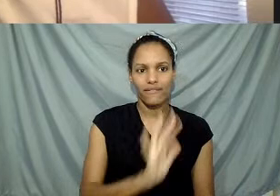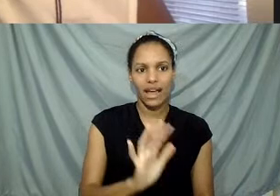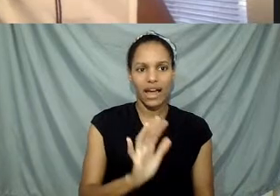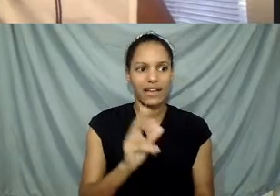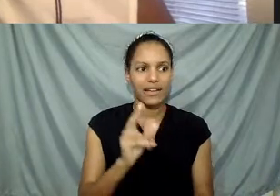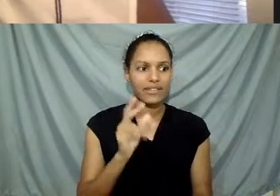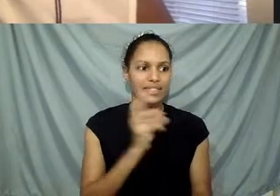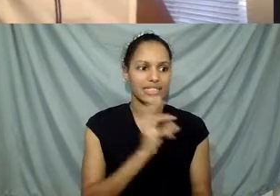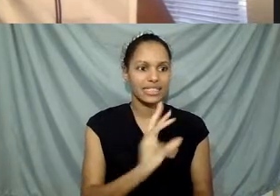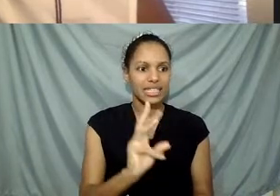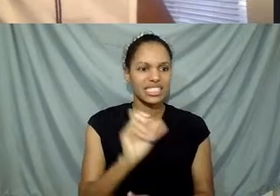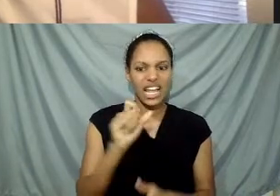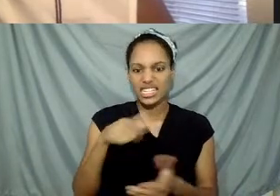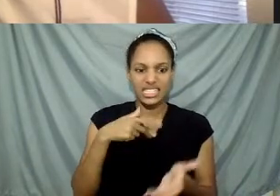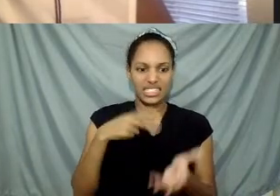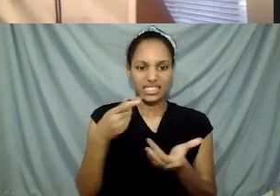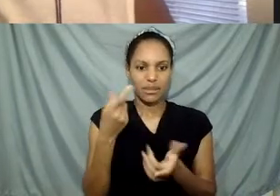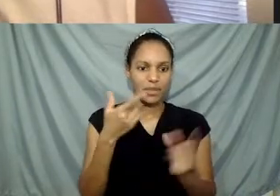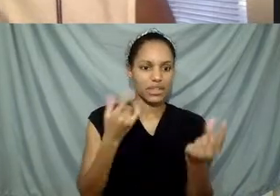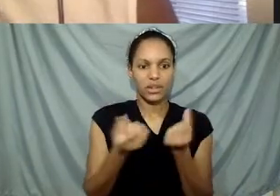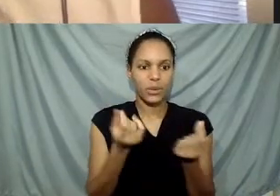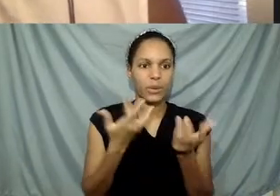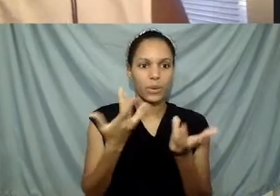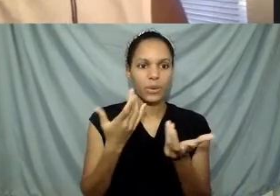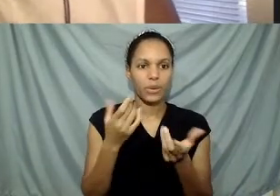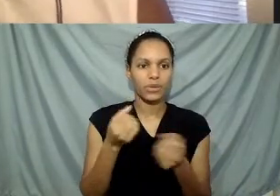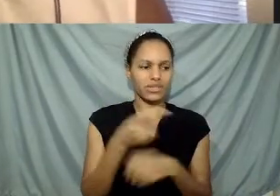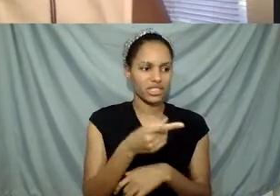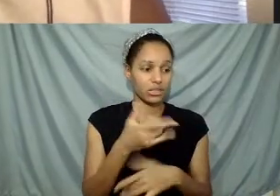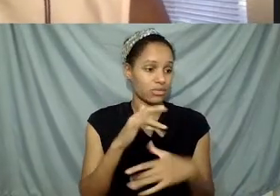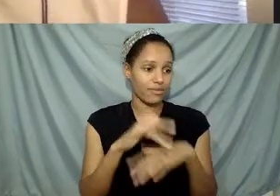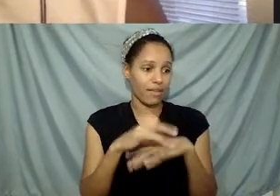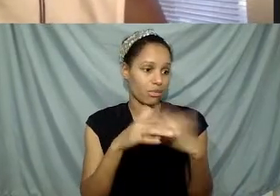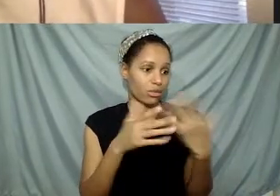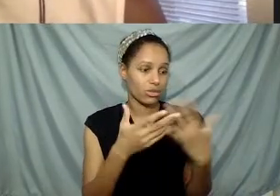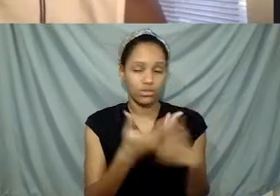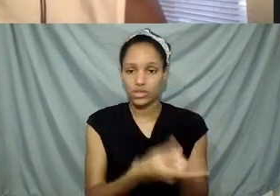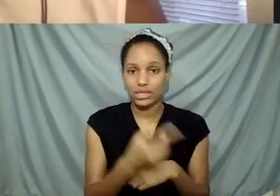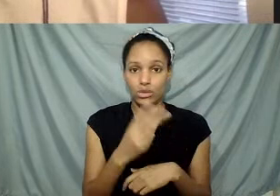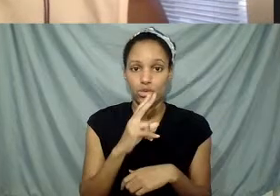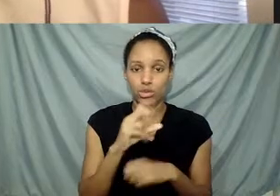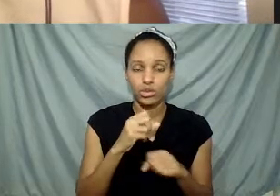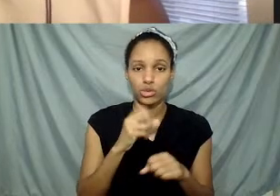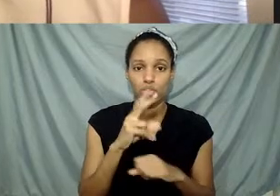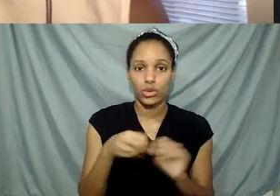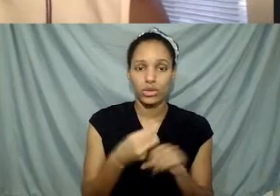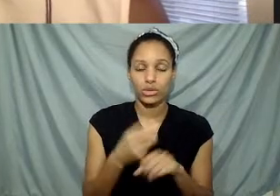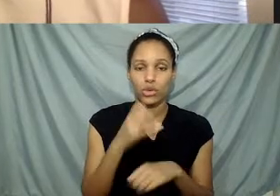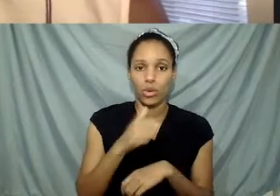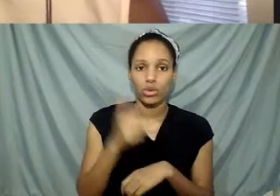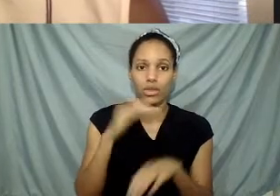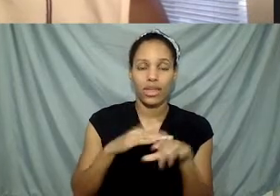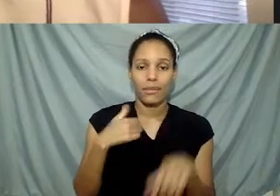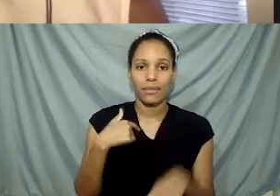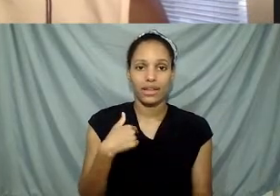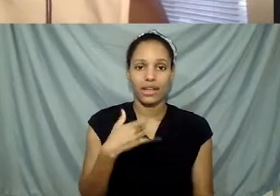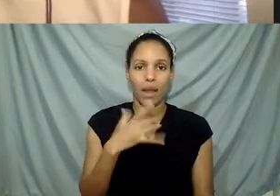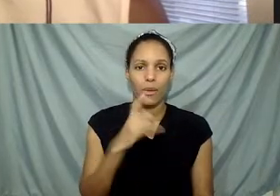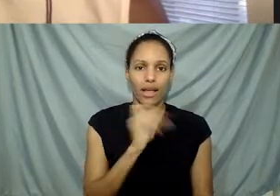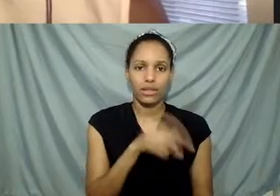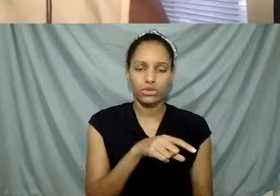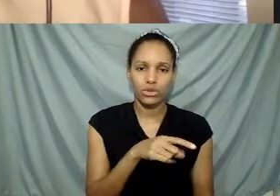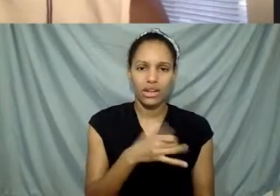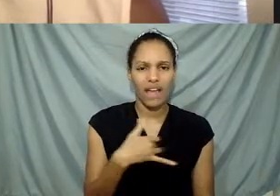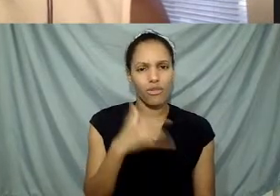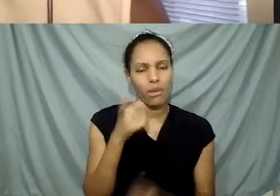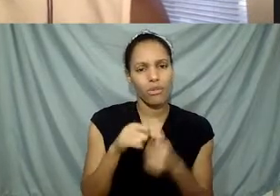needed a choreograph, and she was available. She's 2 years older than me, and I would ask her, and I remember asking her